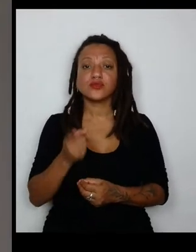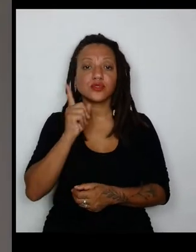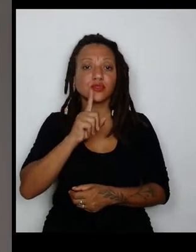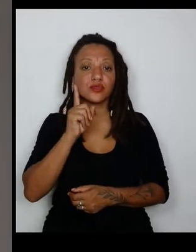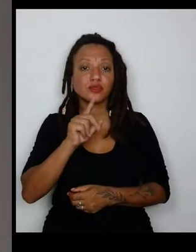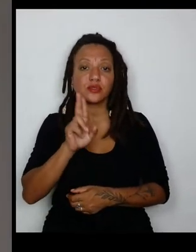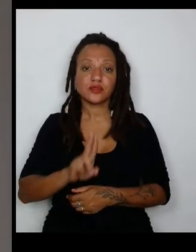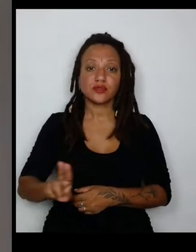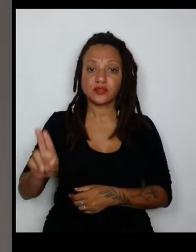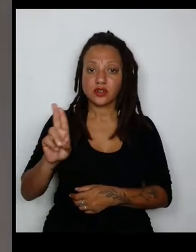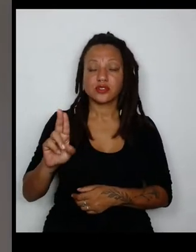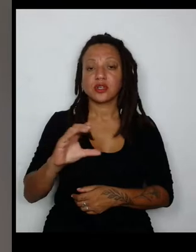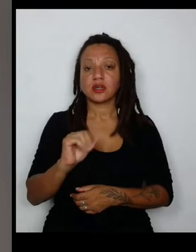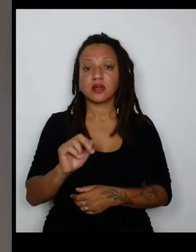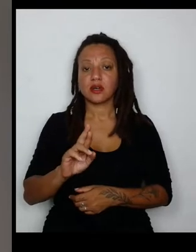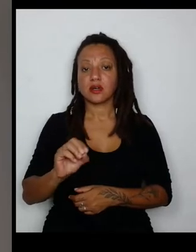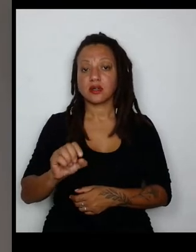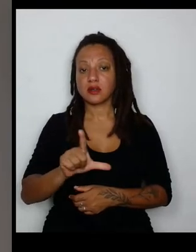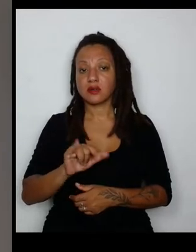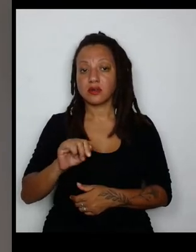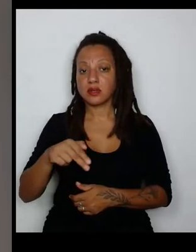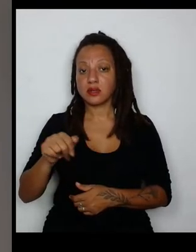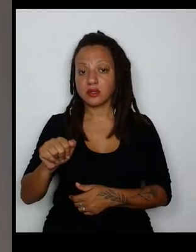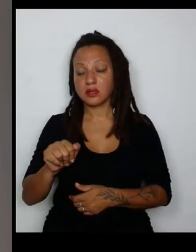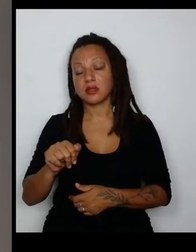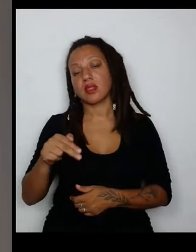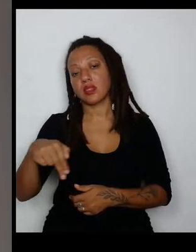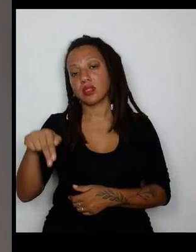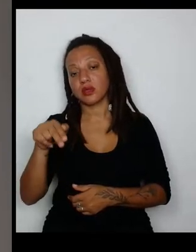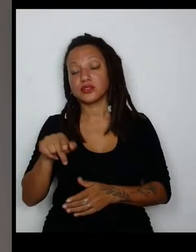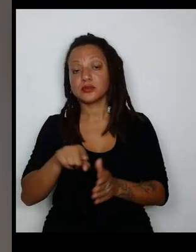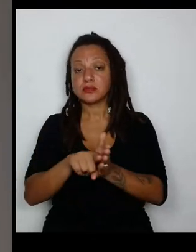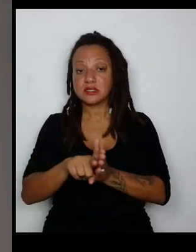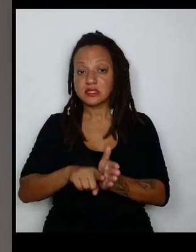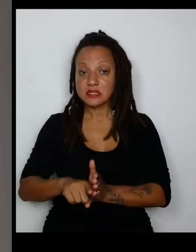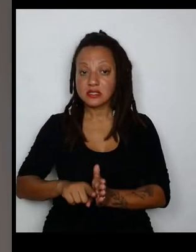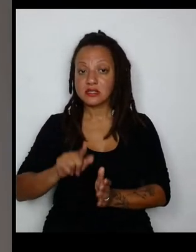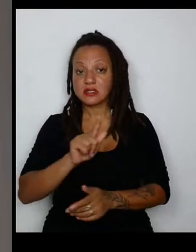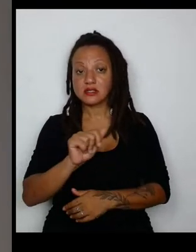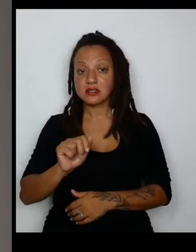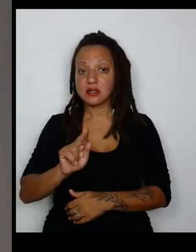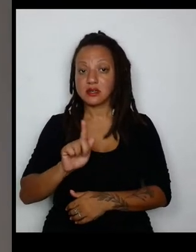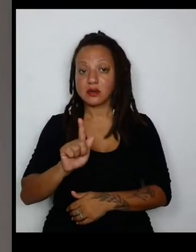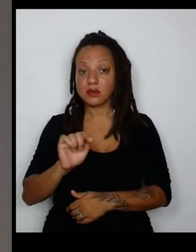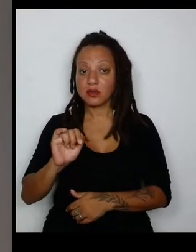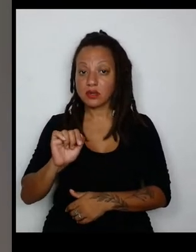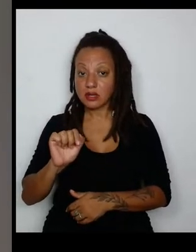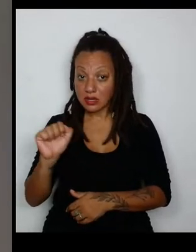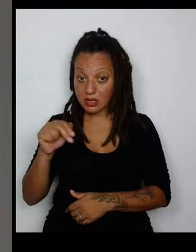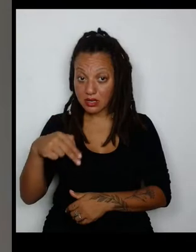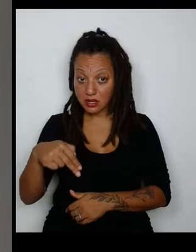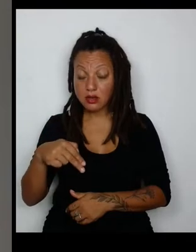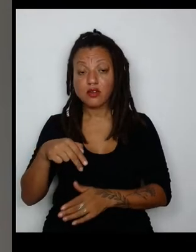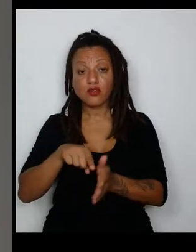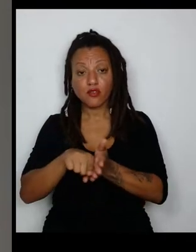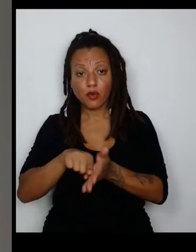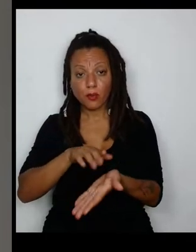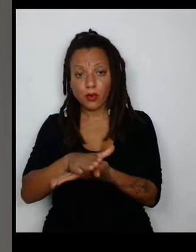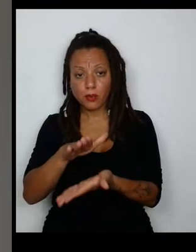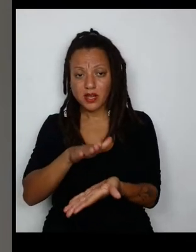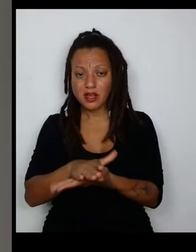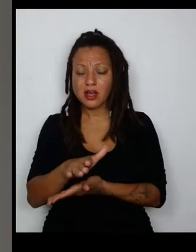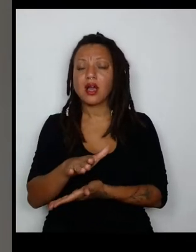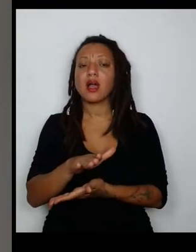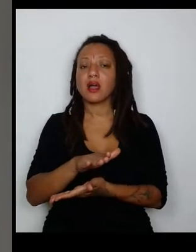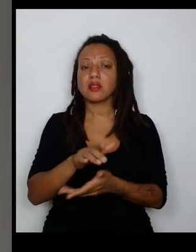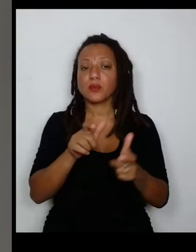state university in boone north carolina usa her research on gogan has been published in journeys